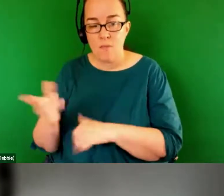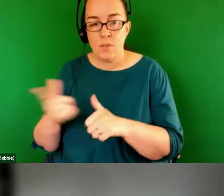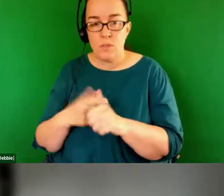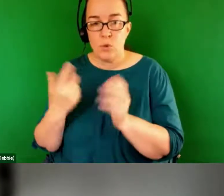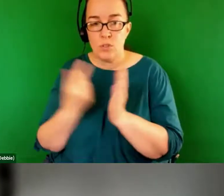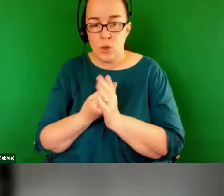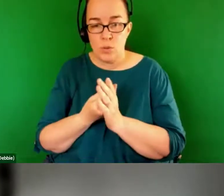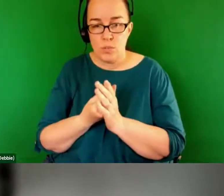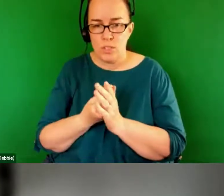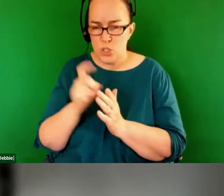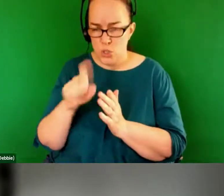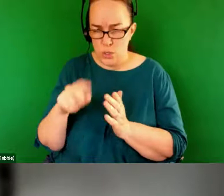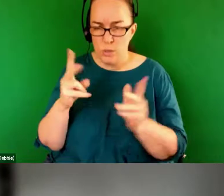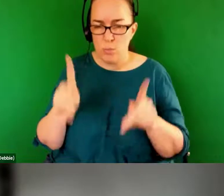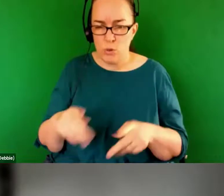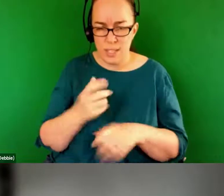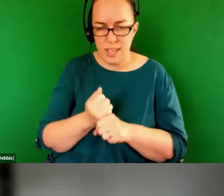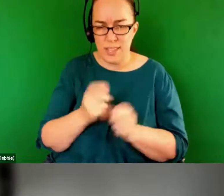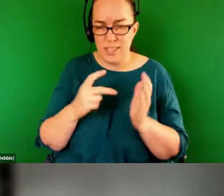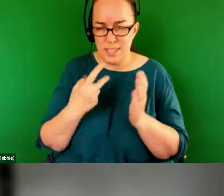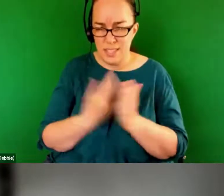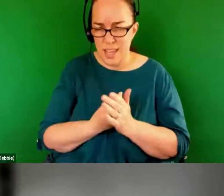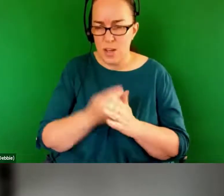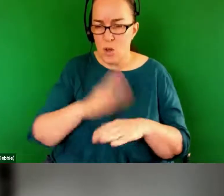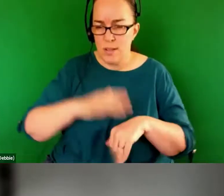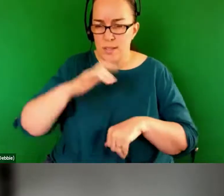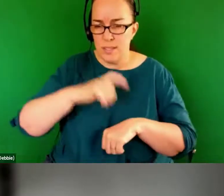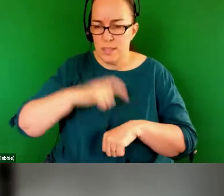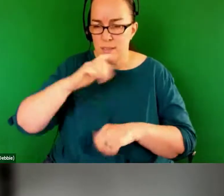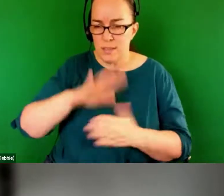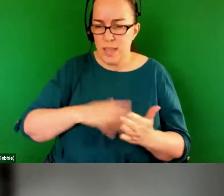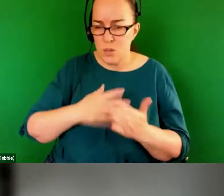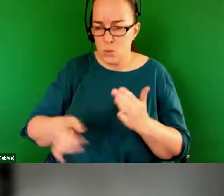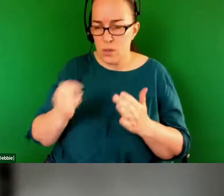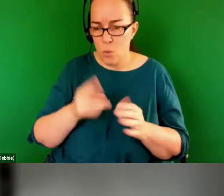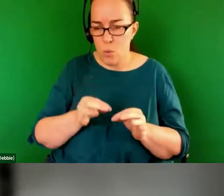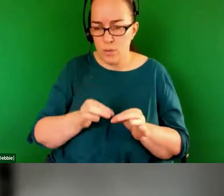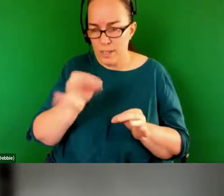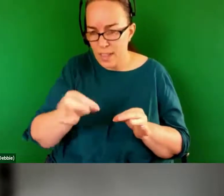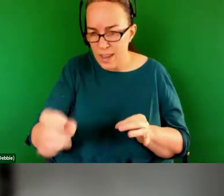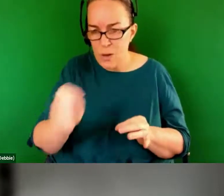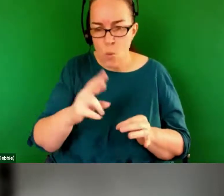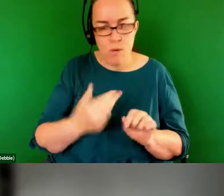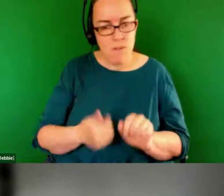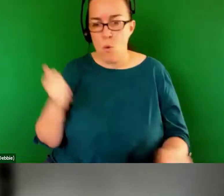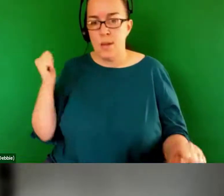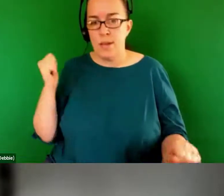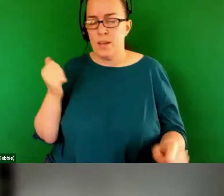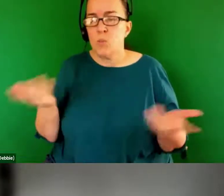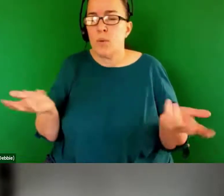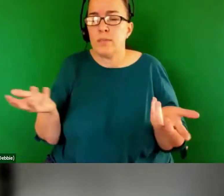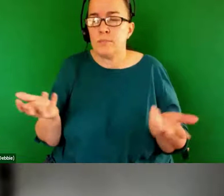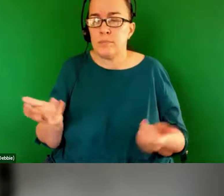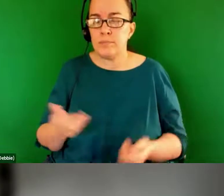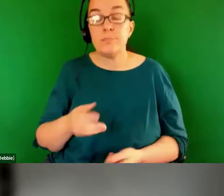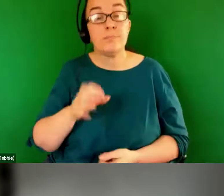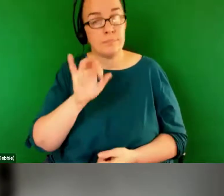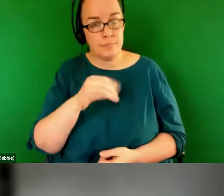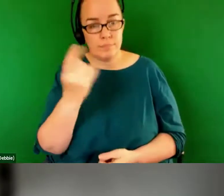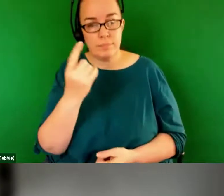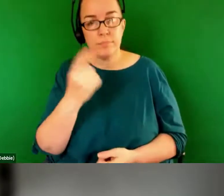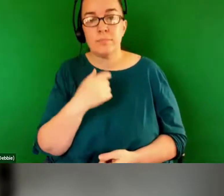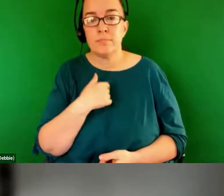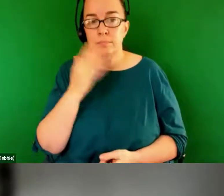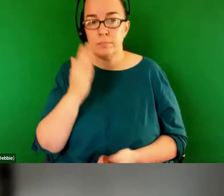should the person take a second dose on schedule or avoid it or delay the second shot? This is something that I